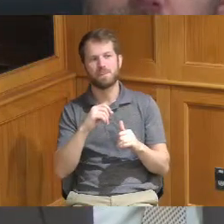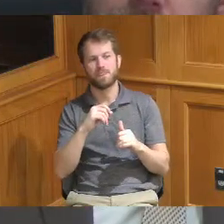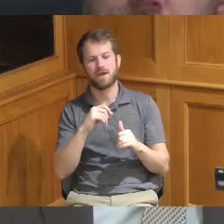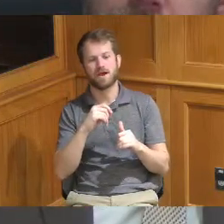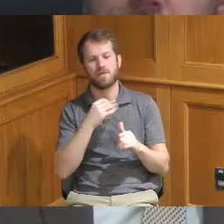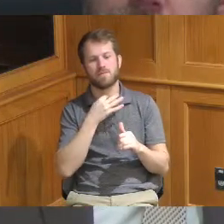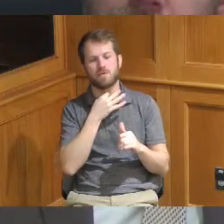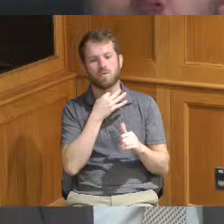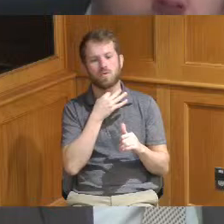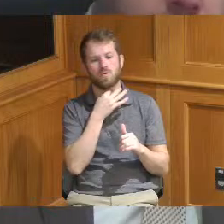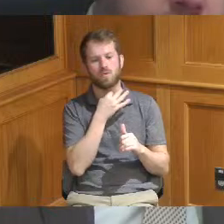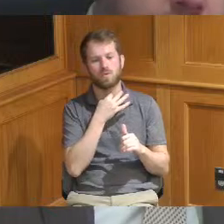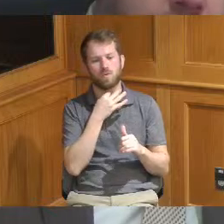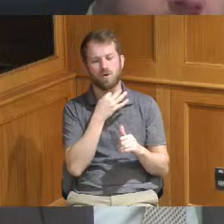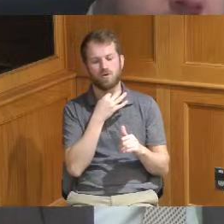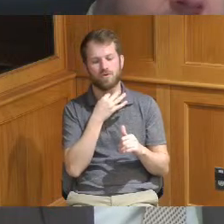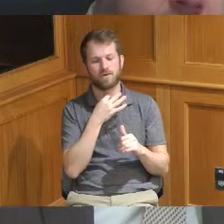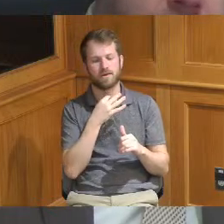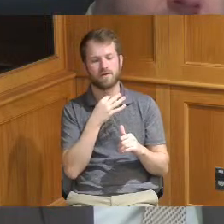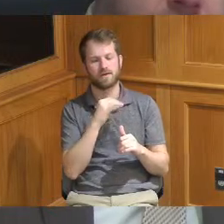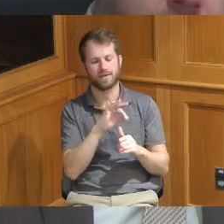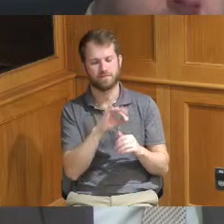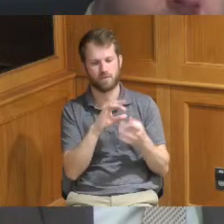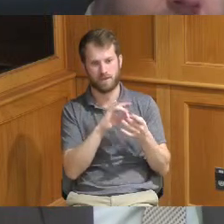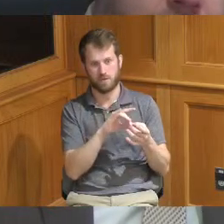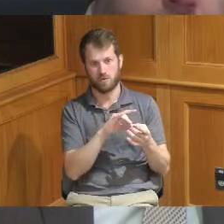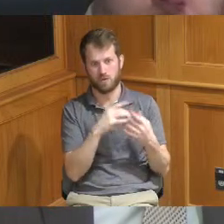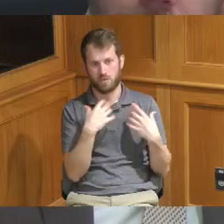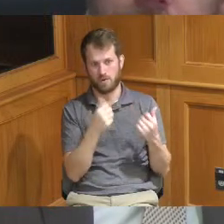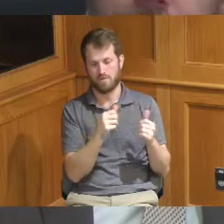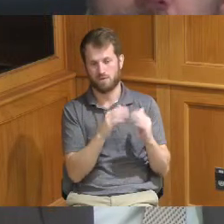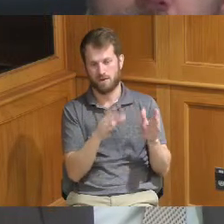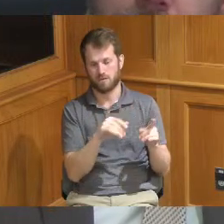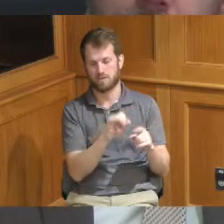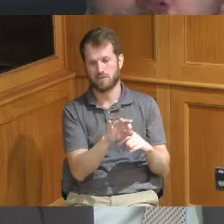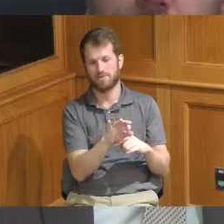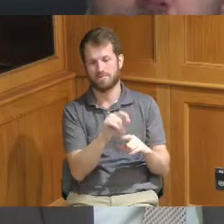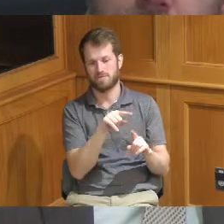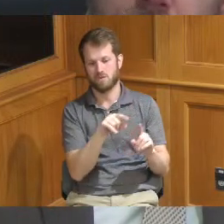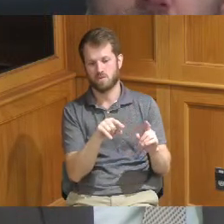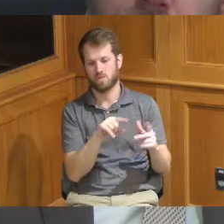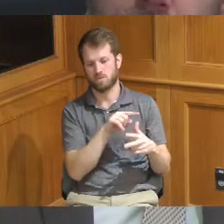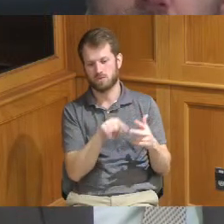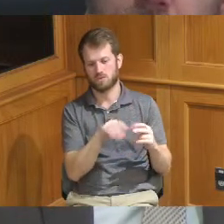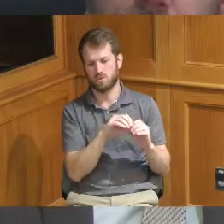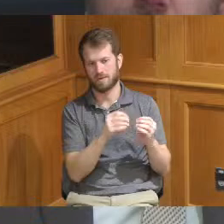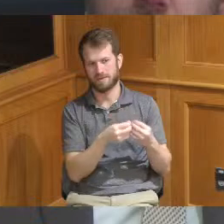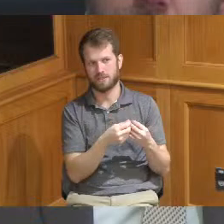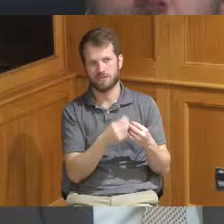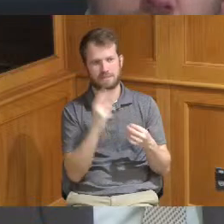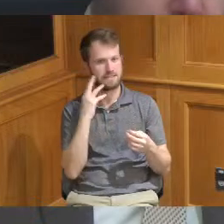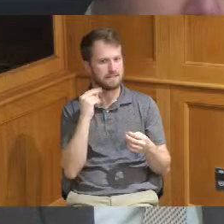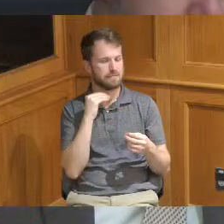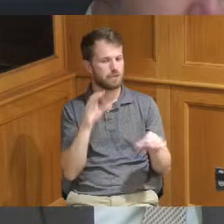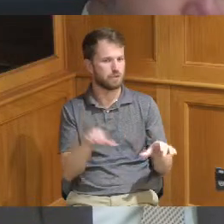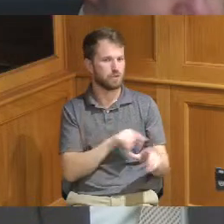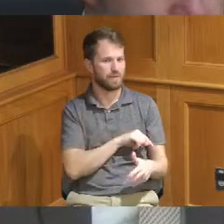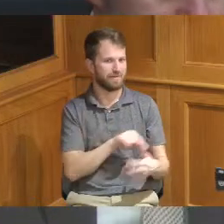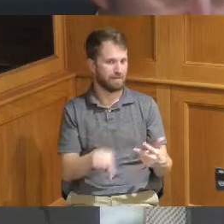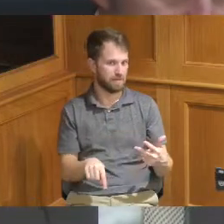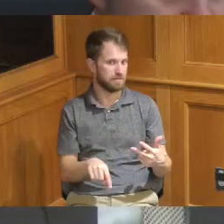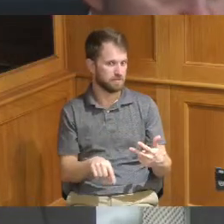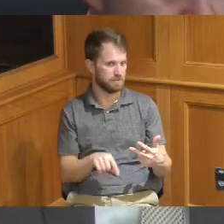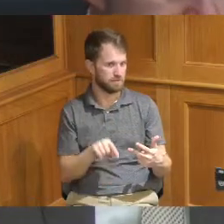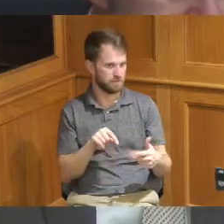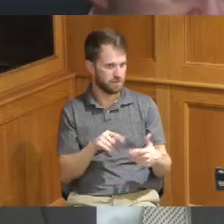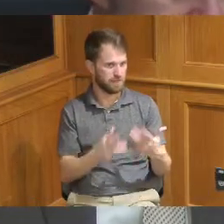related to the recovery housing, if these organizations have experience doing this, and I